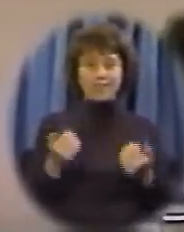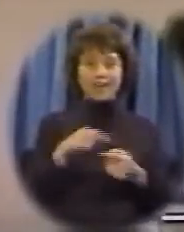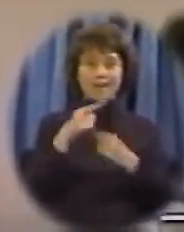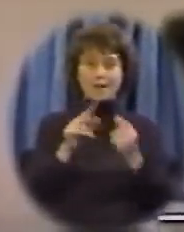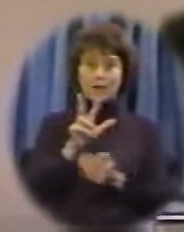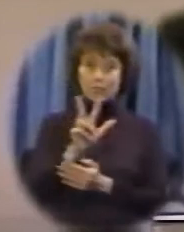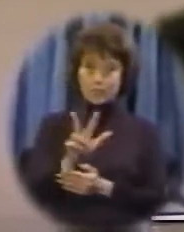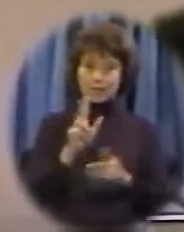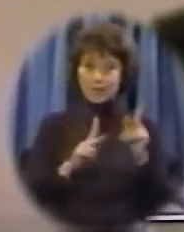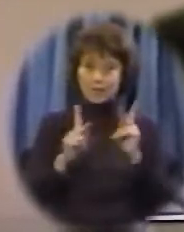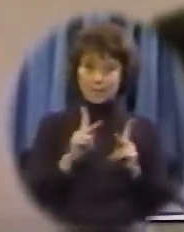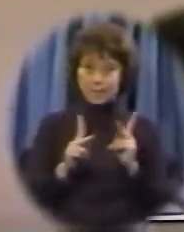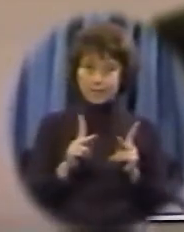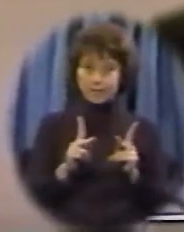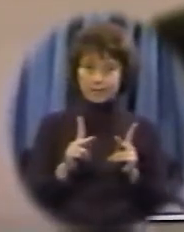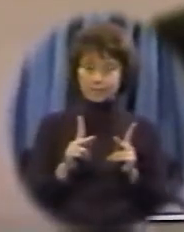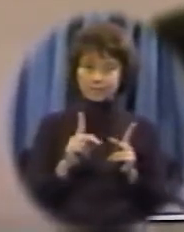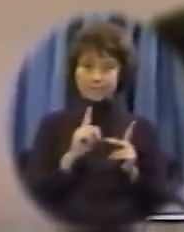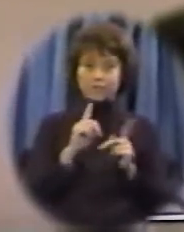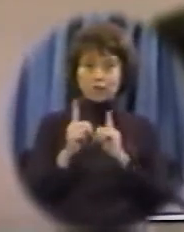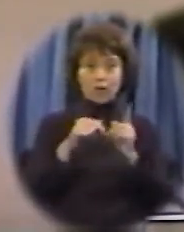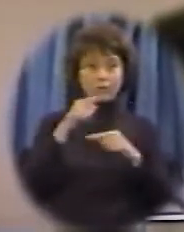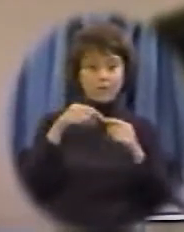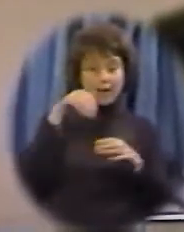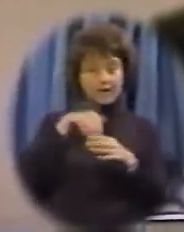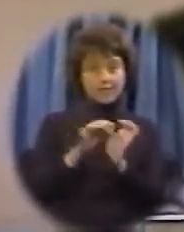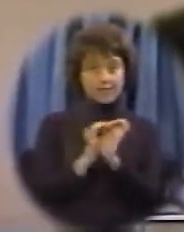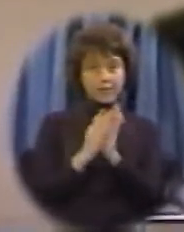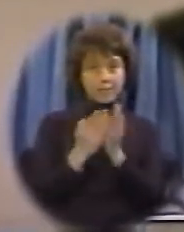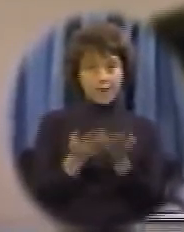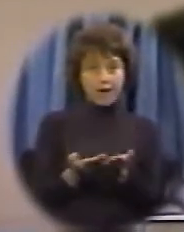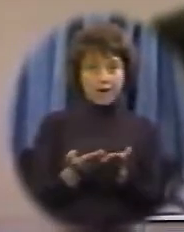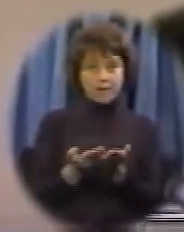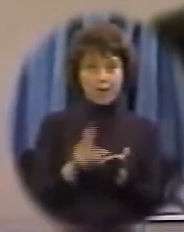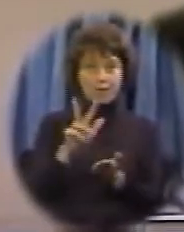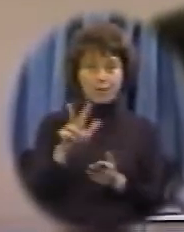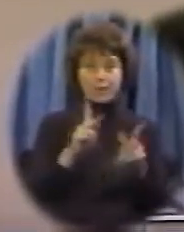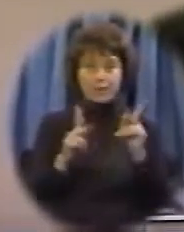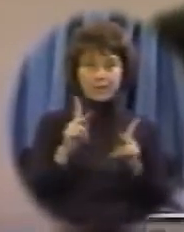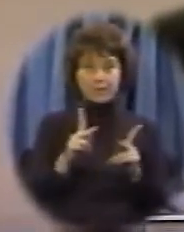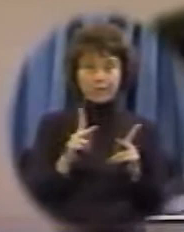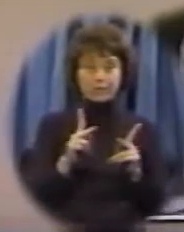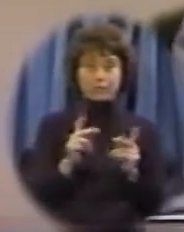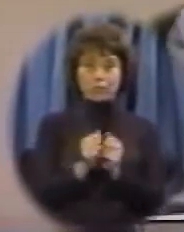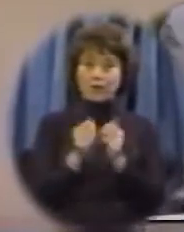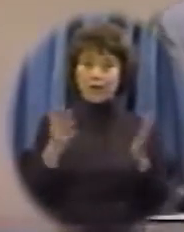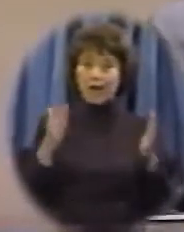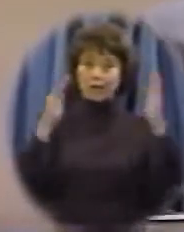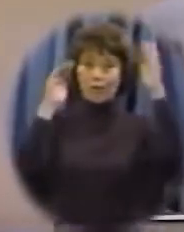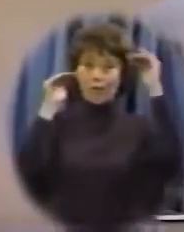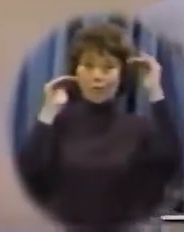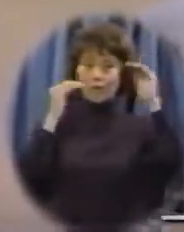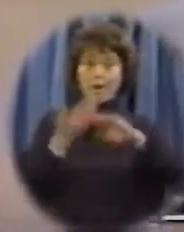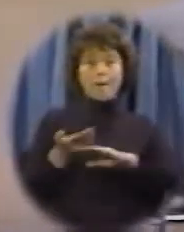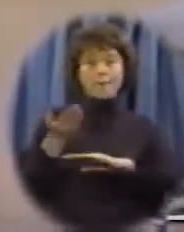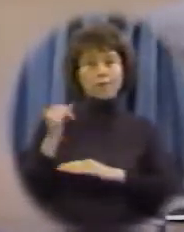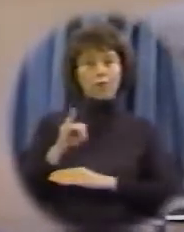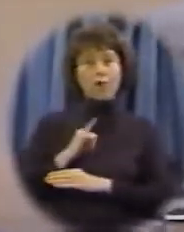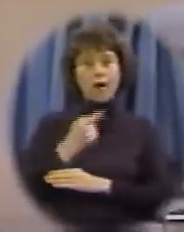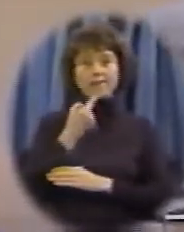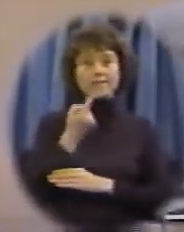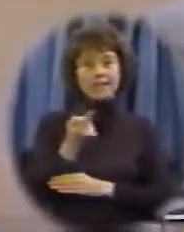people that's mentioned in the Word of God that stands absolutely without any hope. Before I tell you who they are, it might be